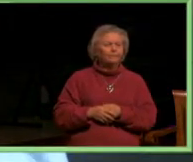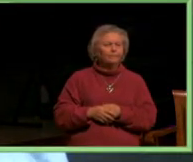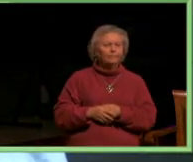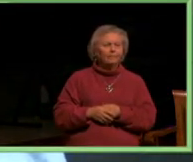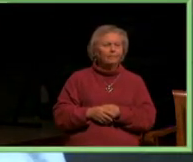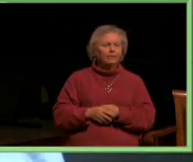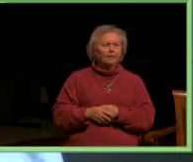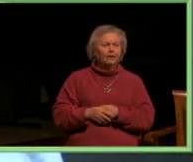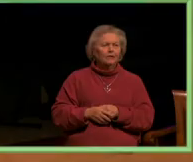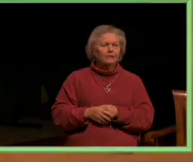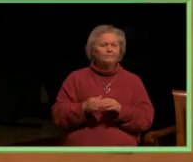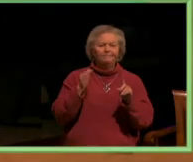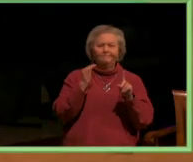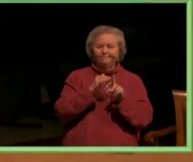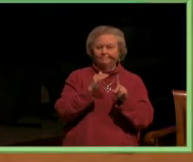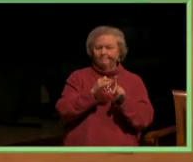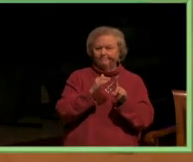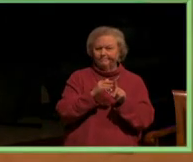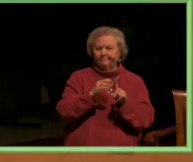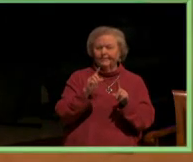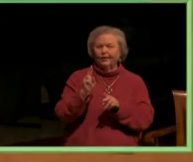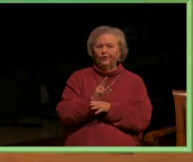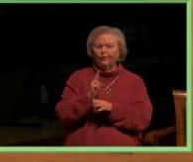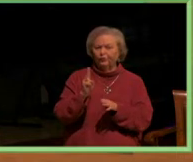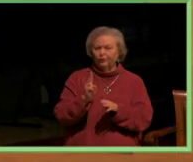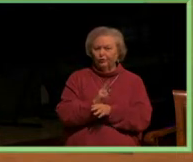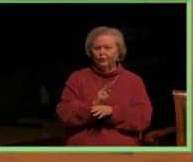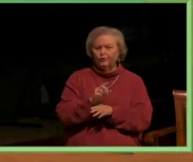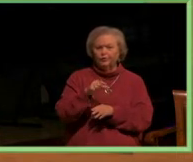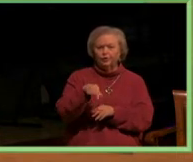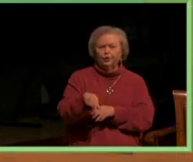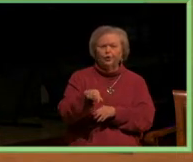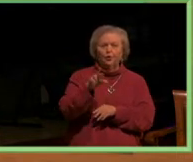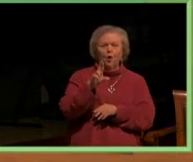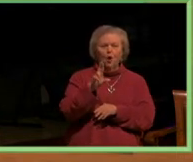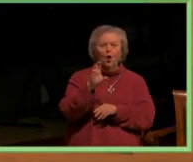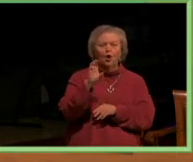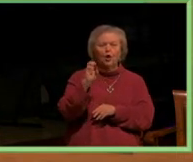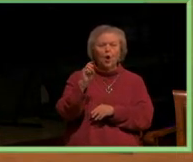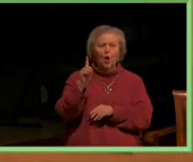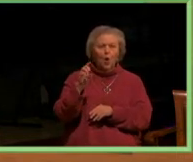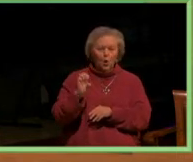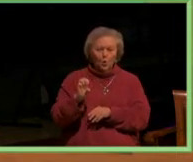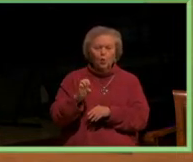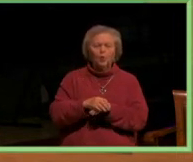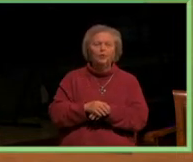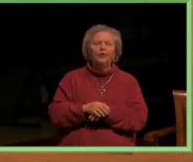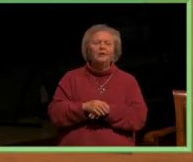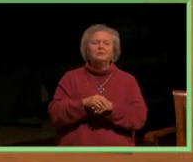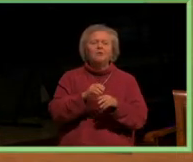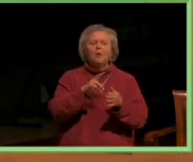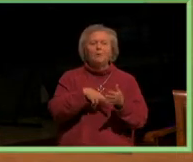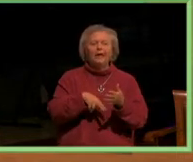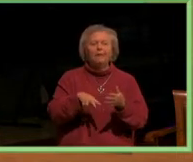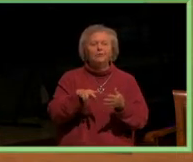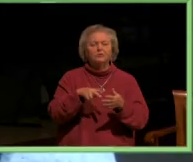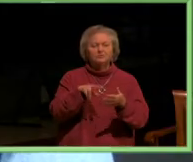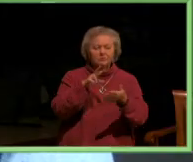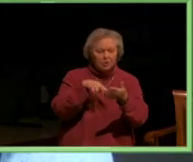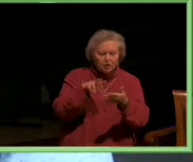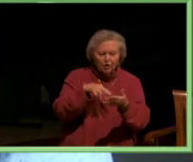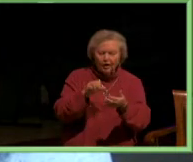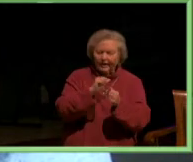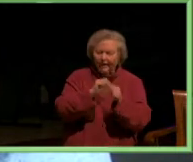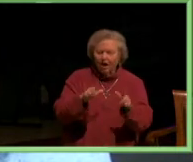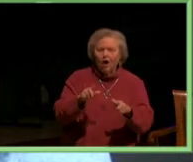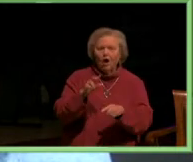A reminder to use the QR code in front of you as a quick link to today's bulletin and to keep track of all of our holiday activities. Thanks